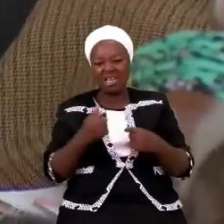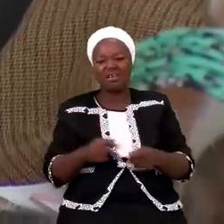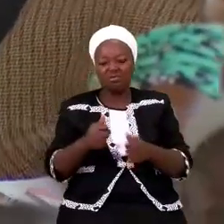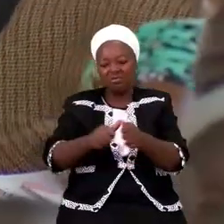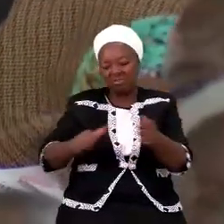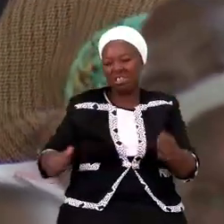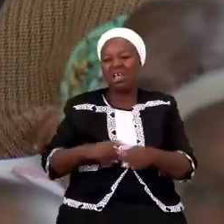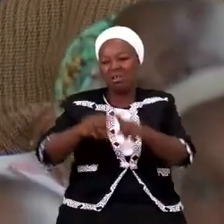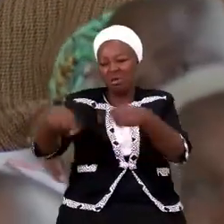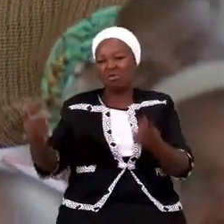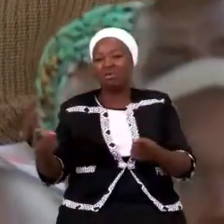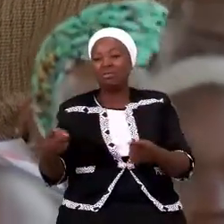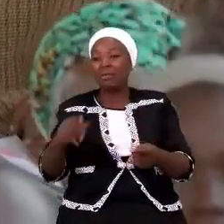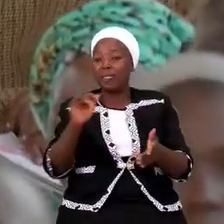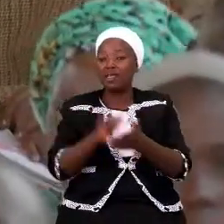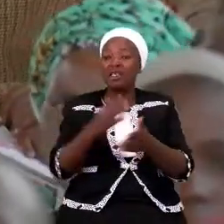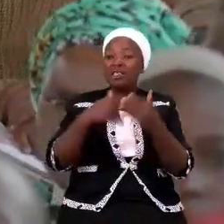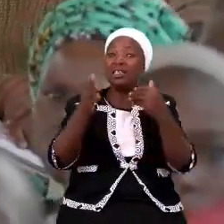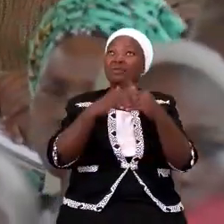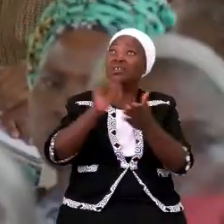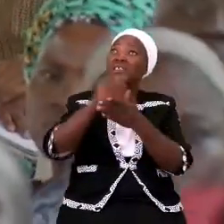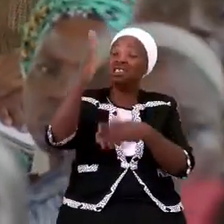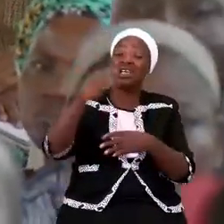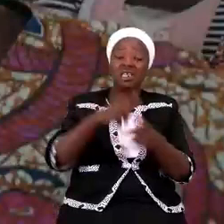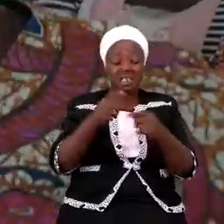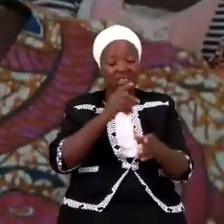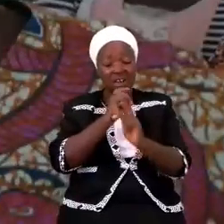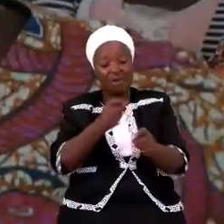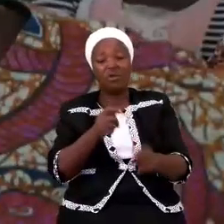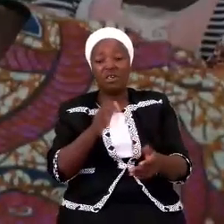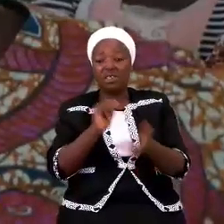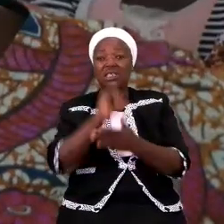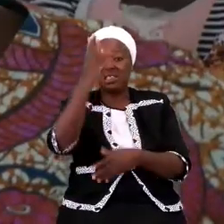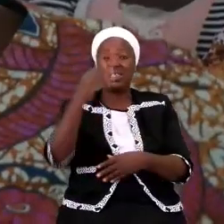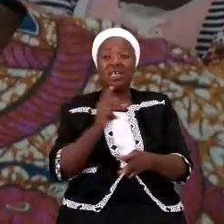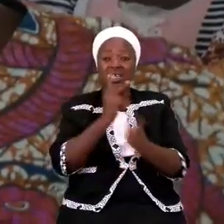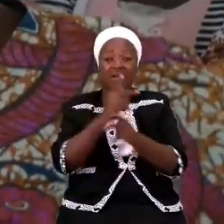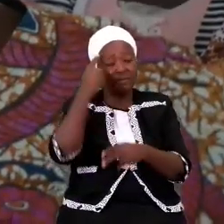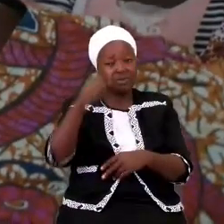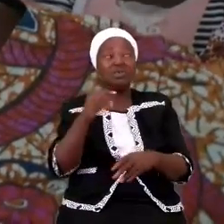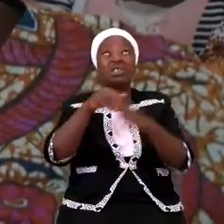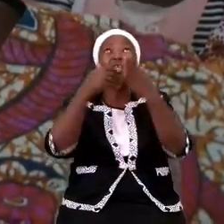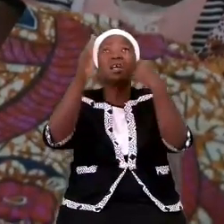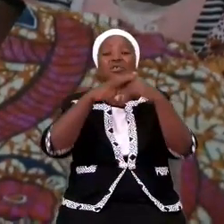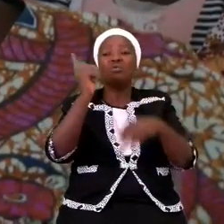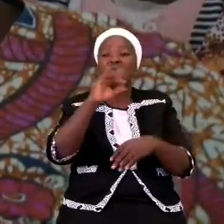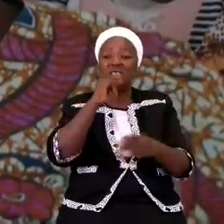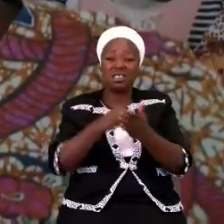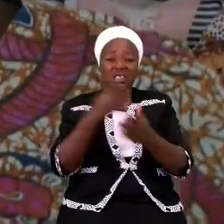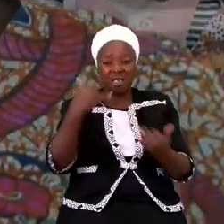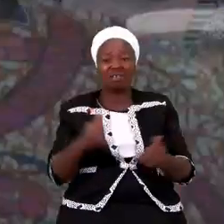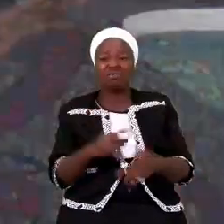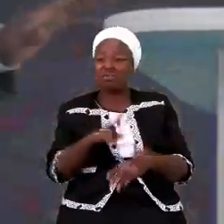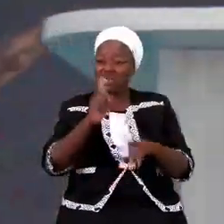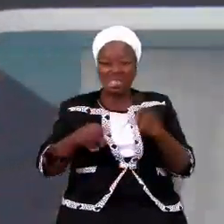a woman. There's this, Solomon is adding woman to woman. He's adding this to that. And it's always flaunting his riches.